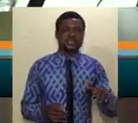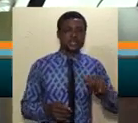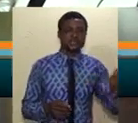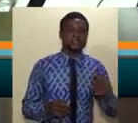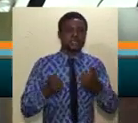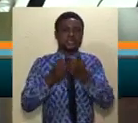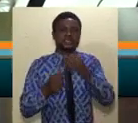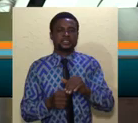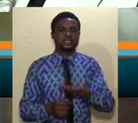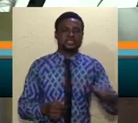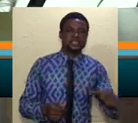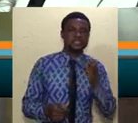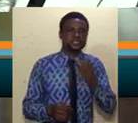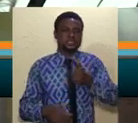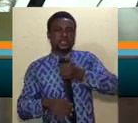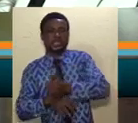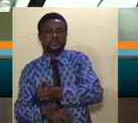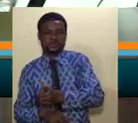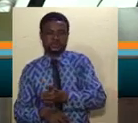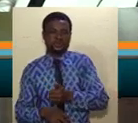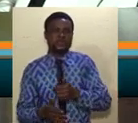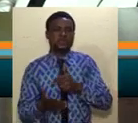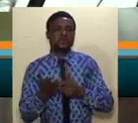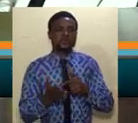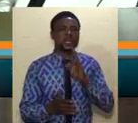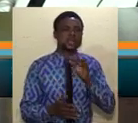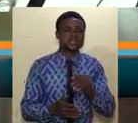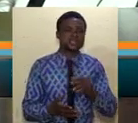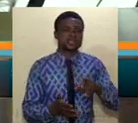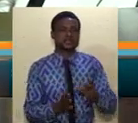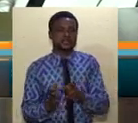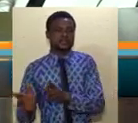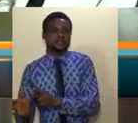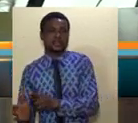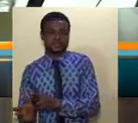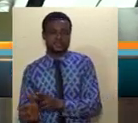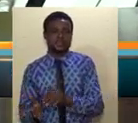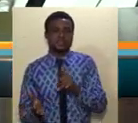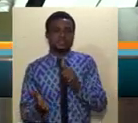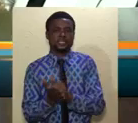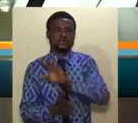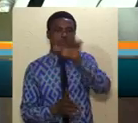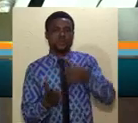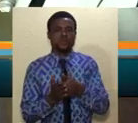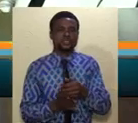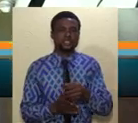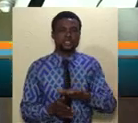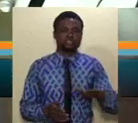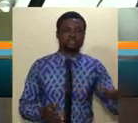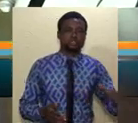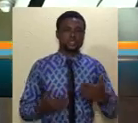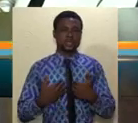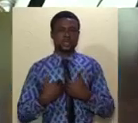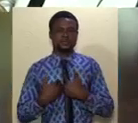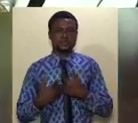abuse. There must be rights that all children have. Can you please shed a little bit of light on that? Yes, so for us in Lagos State, we